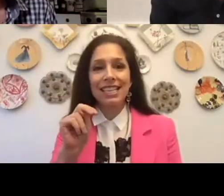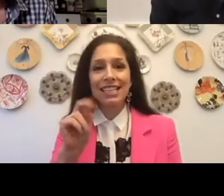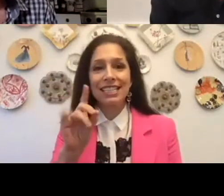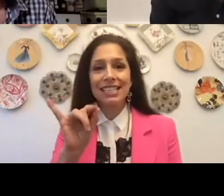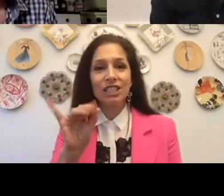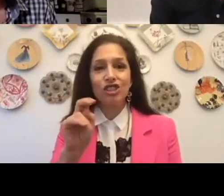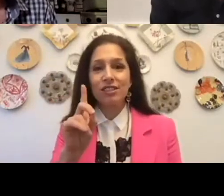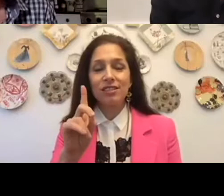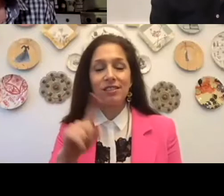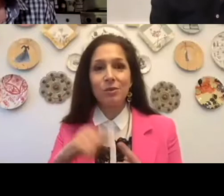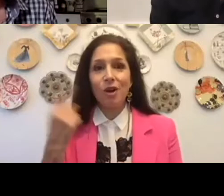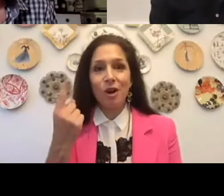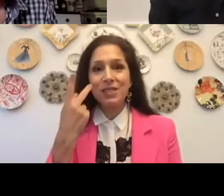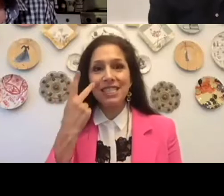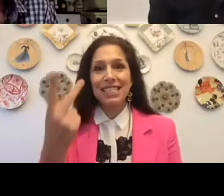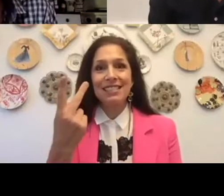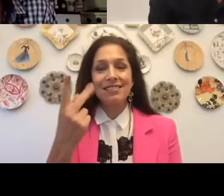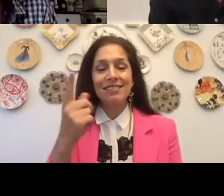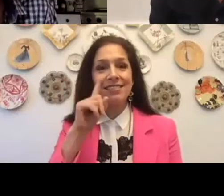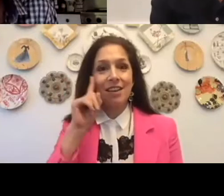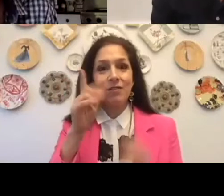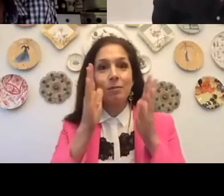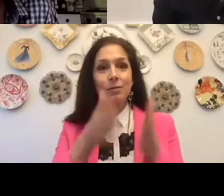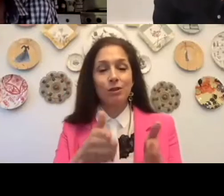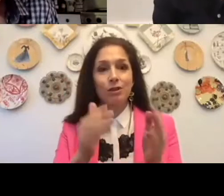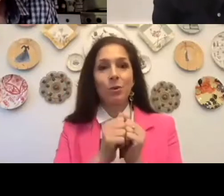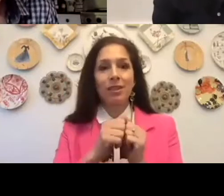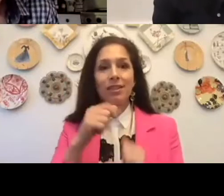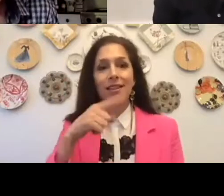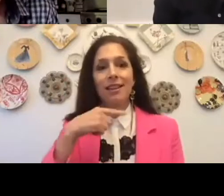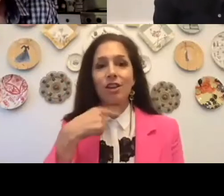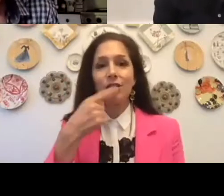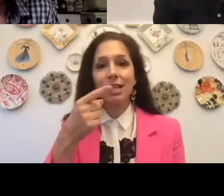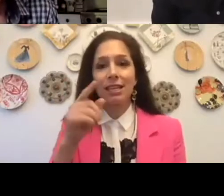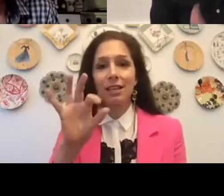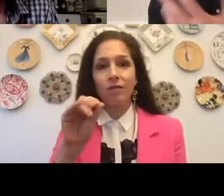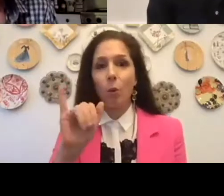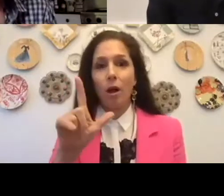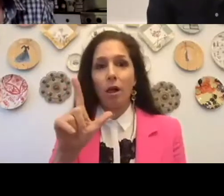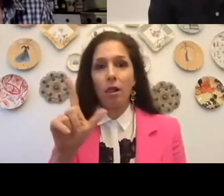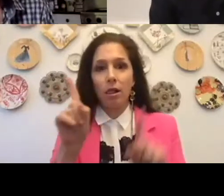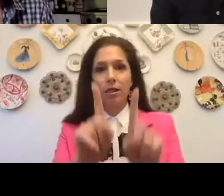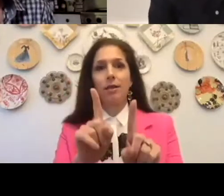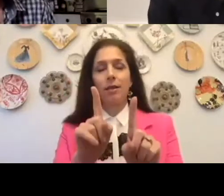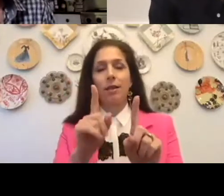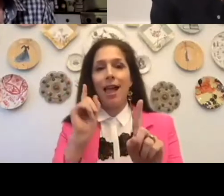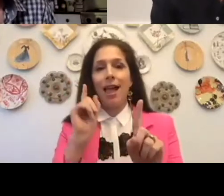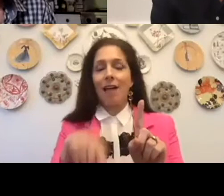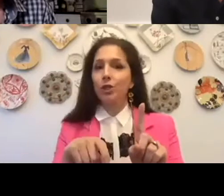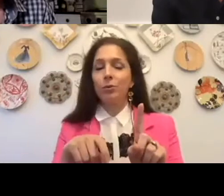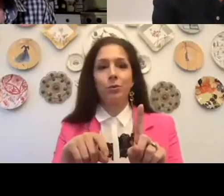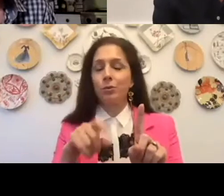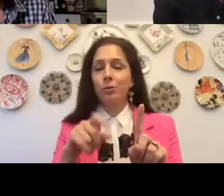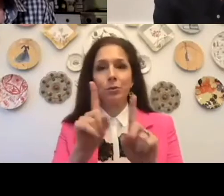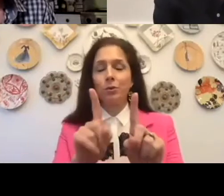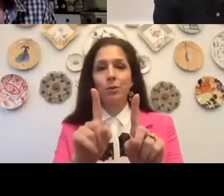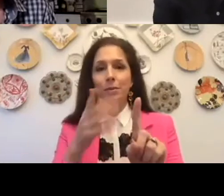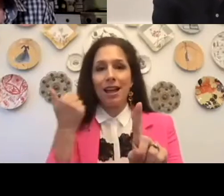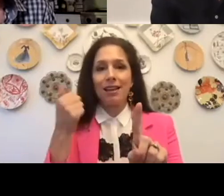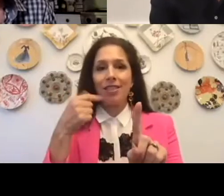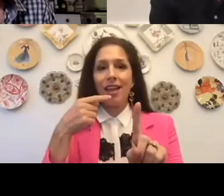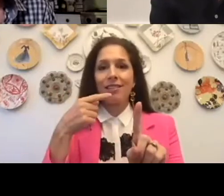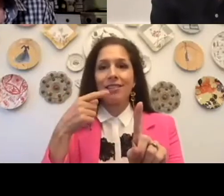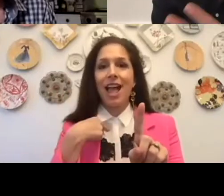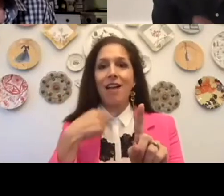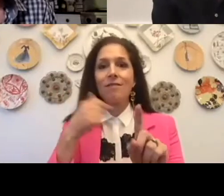And I thought I was just conditioned to always see a deaf person with a hearing, a hearing foil. That was